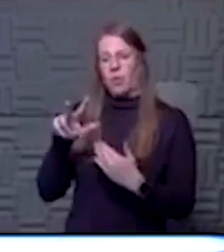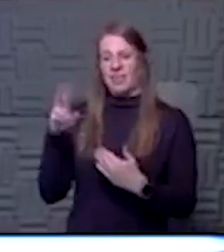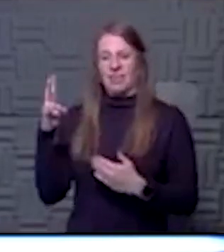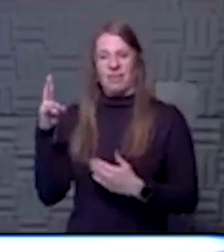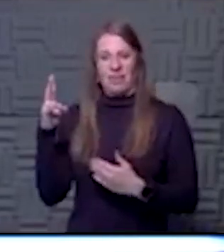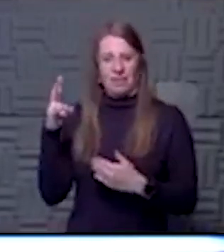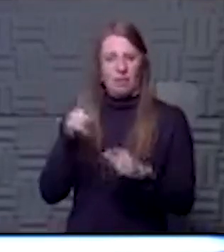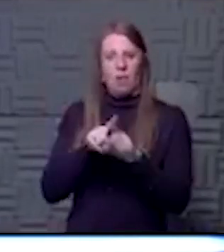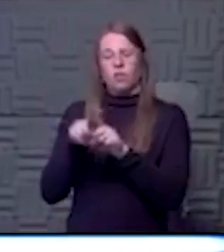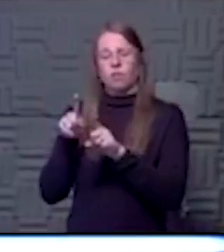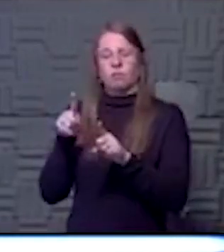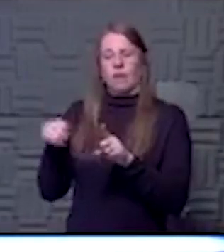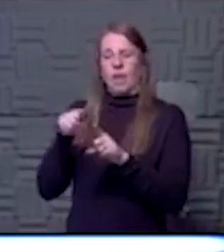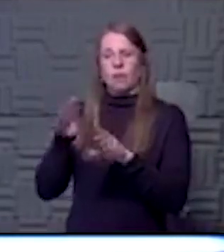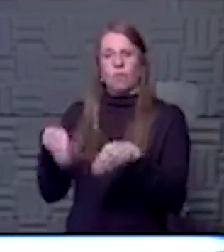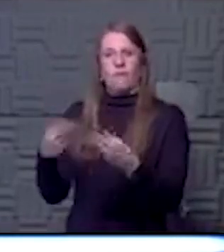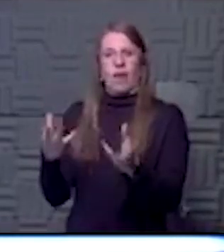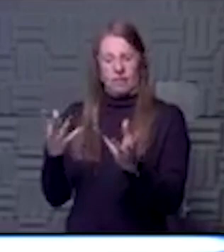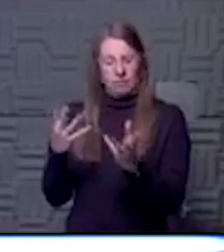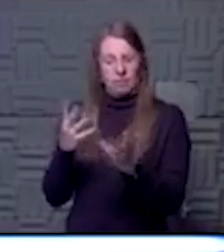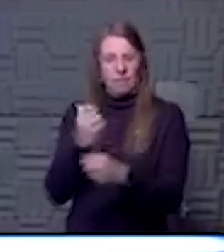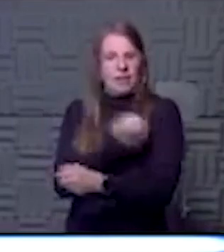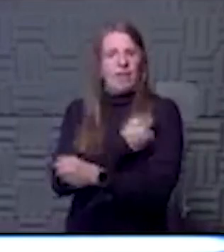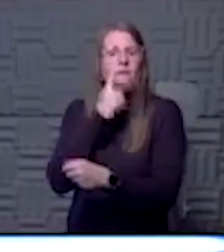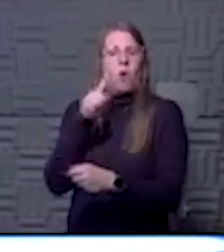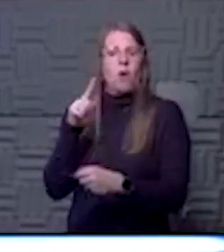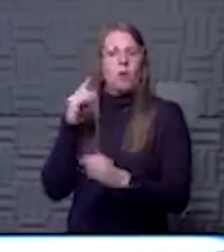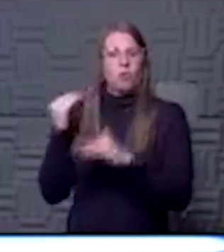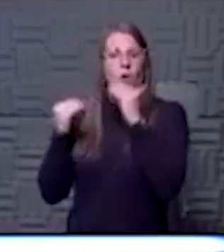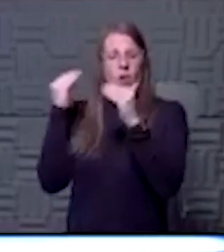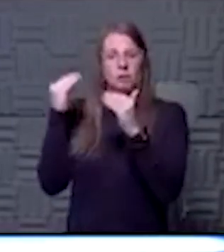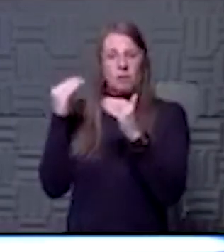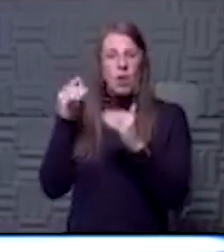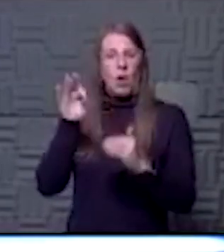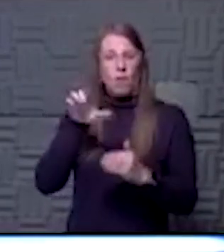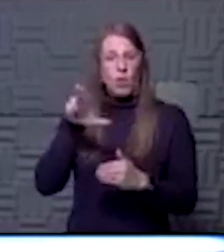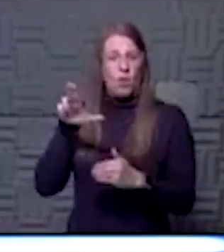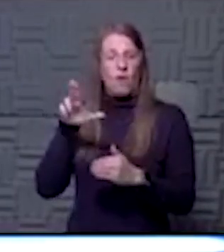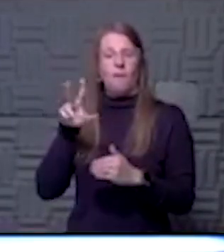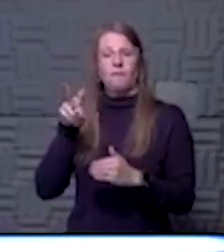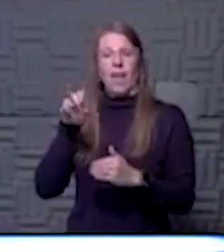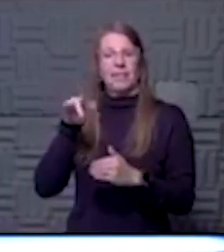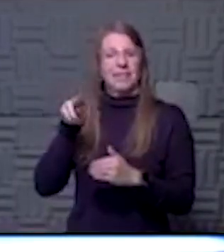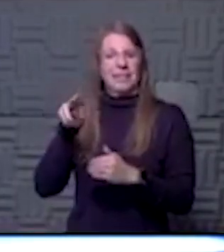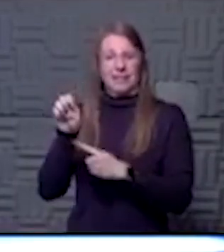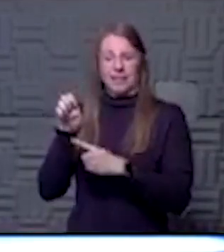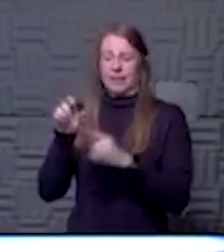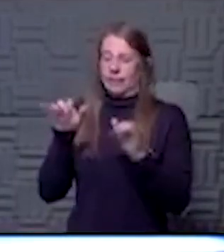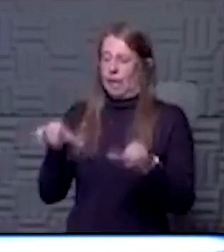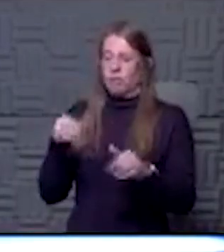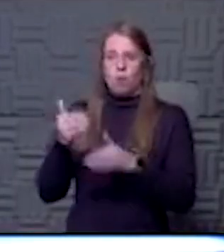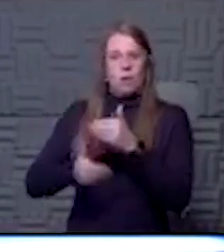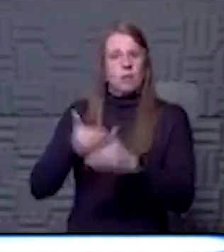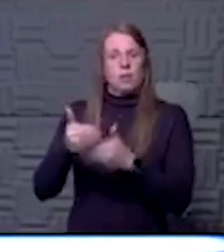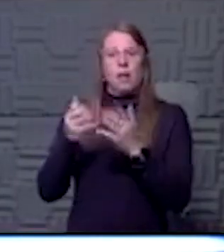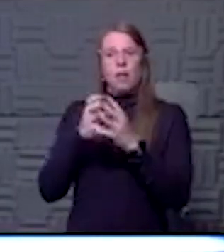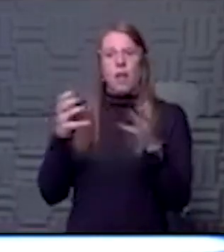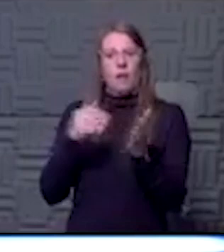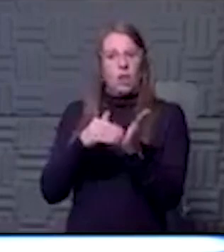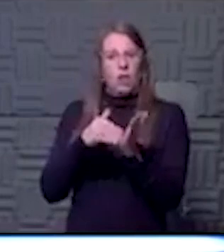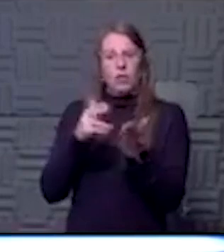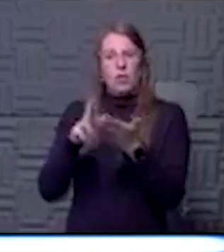that also provide vaccine for adults. Our flu vaccine comes through this process. So a lot of the providers that will be